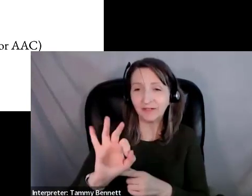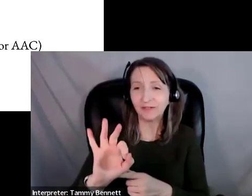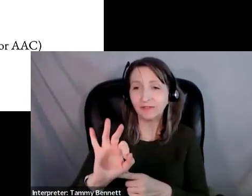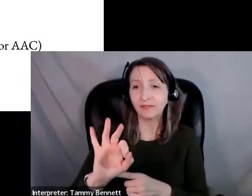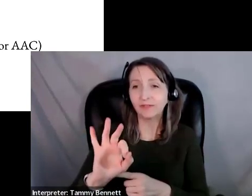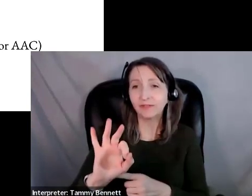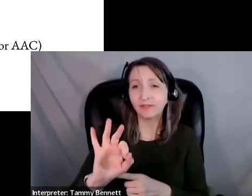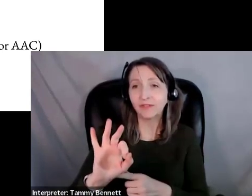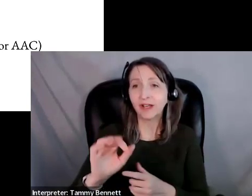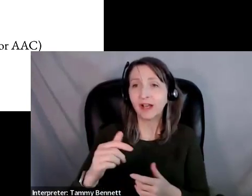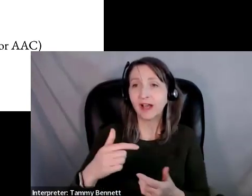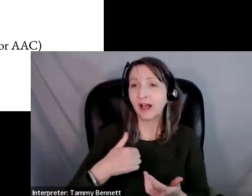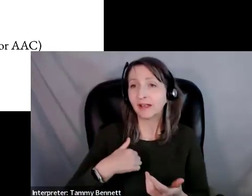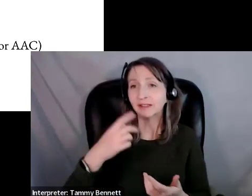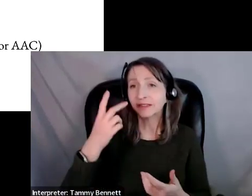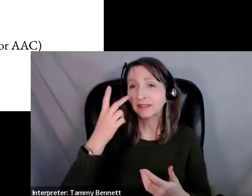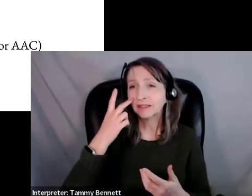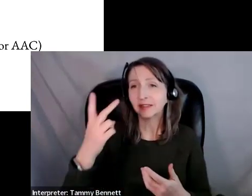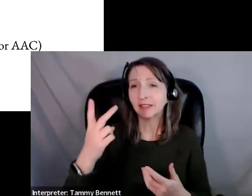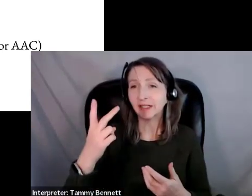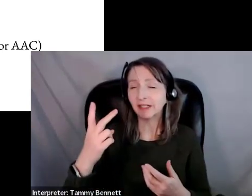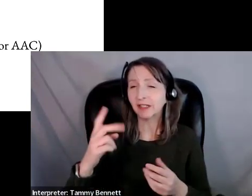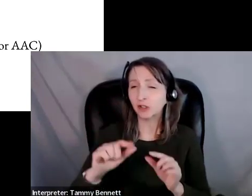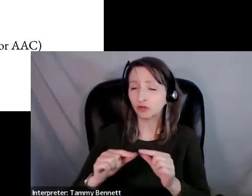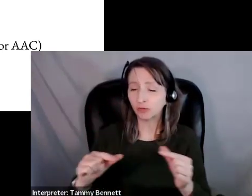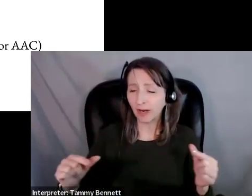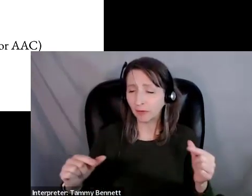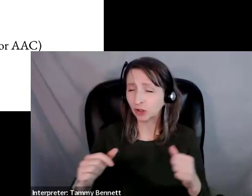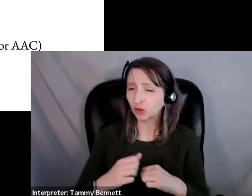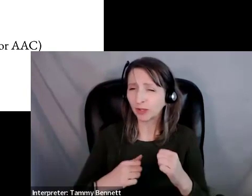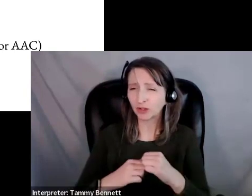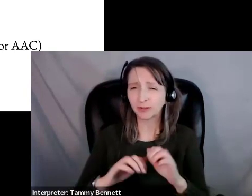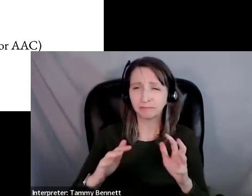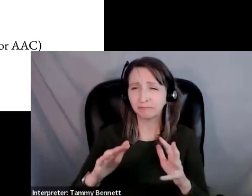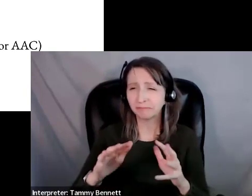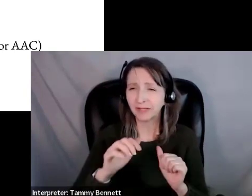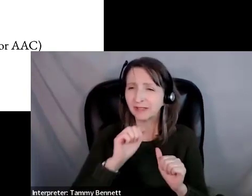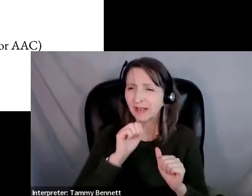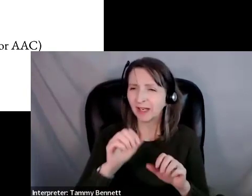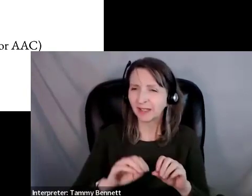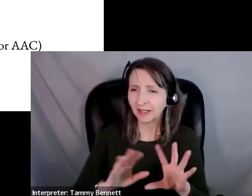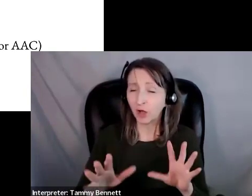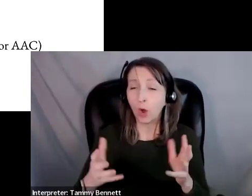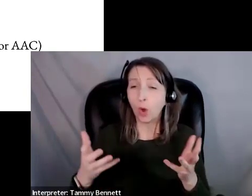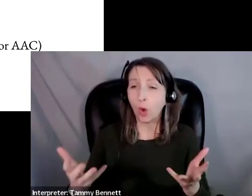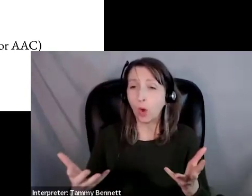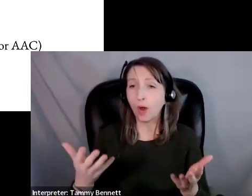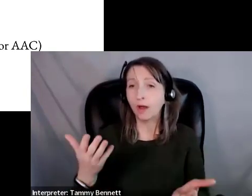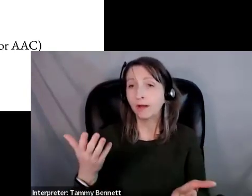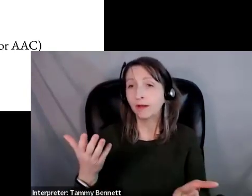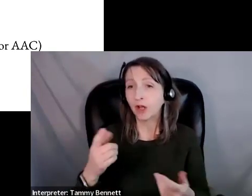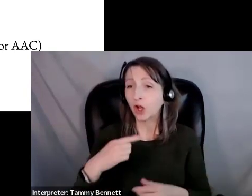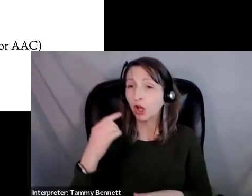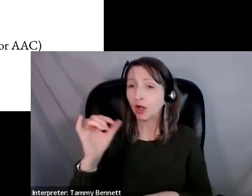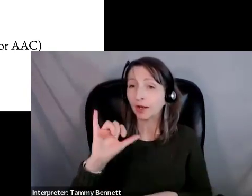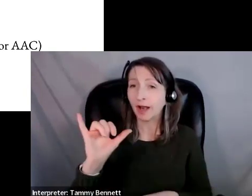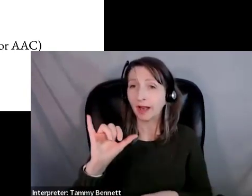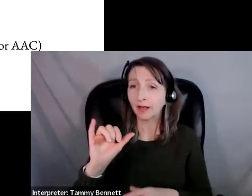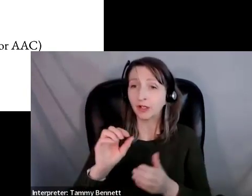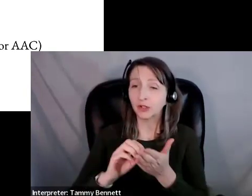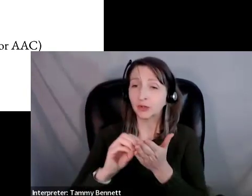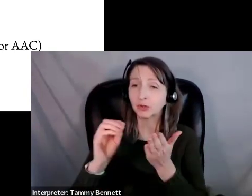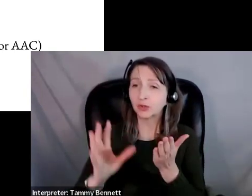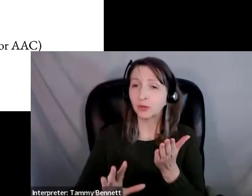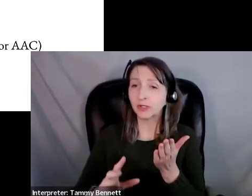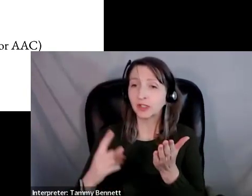when I don't see any sort of concrete grammar structure or where I see a student kind of throw, it looks like they're kind of throwing everything